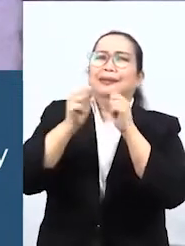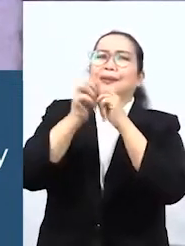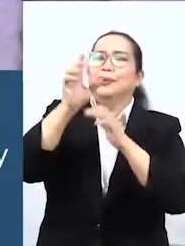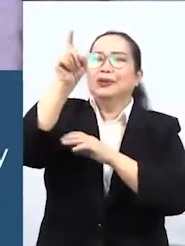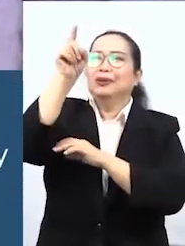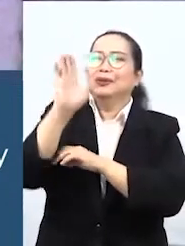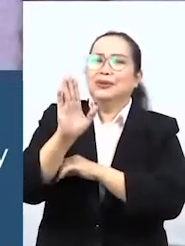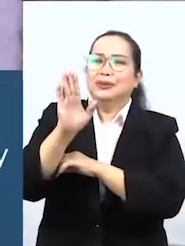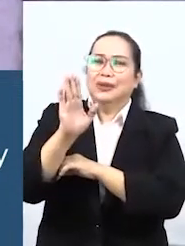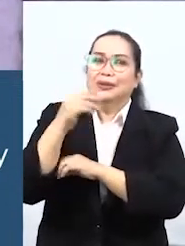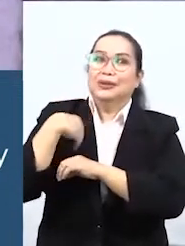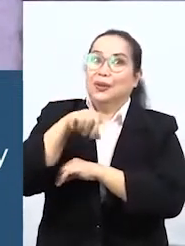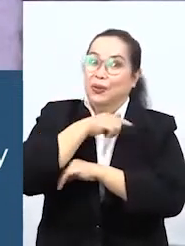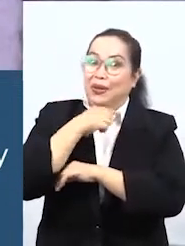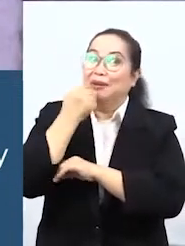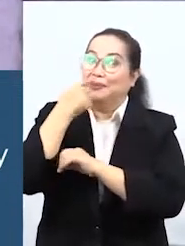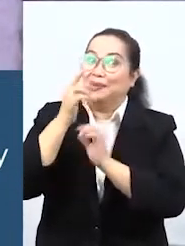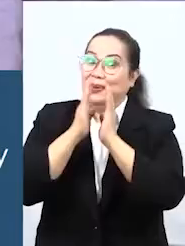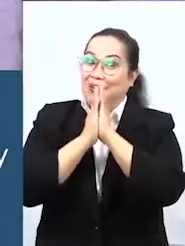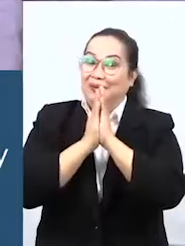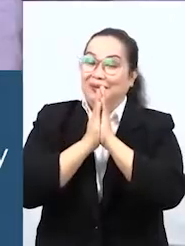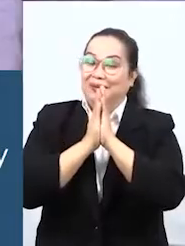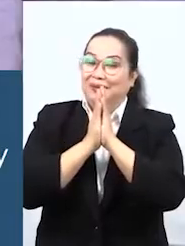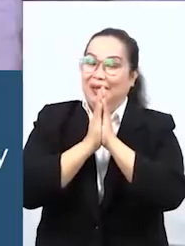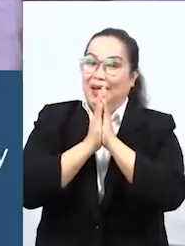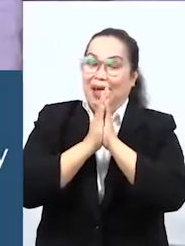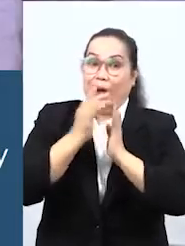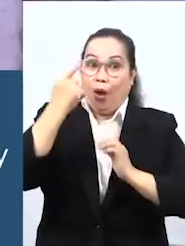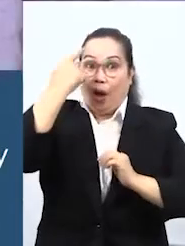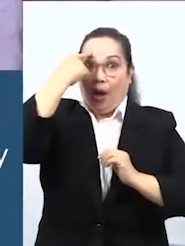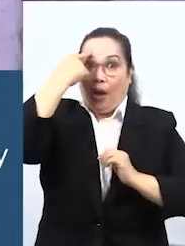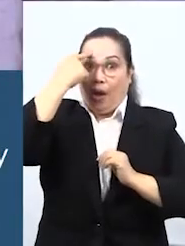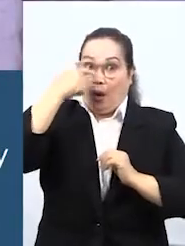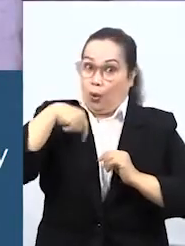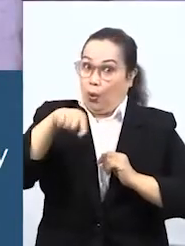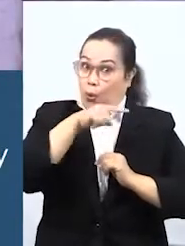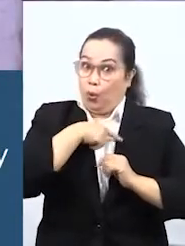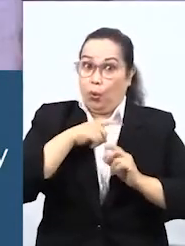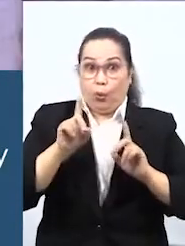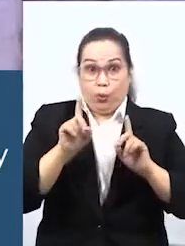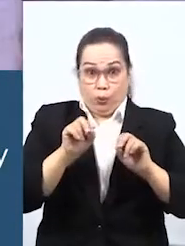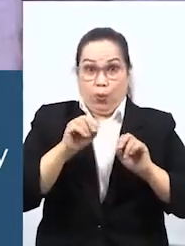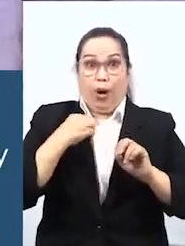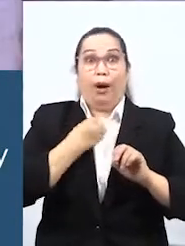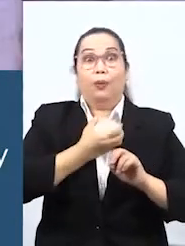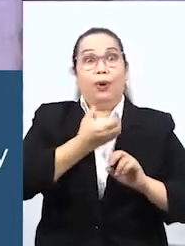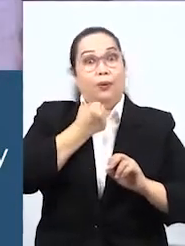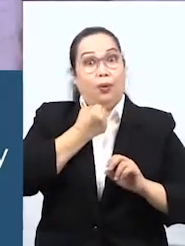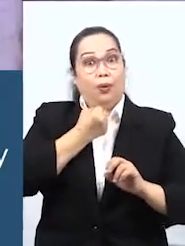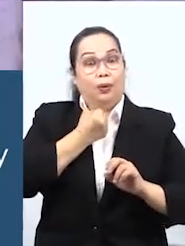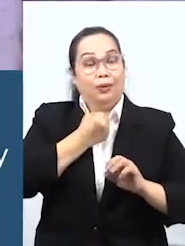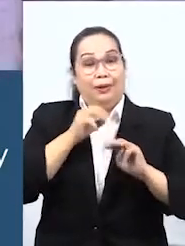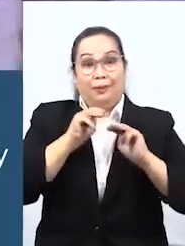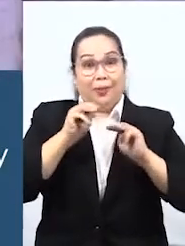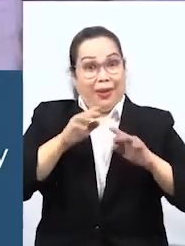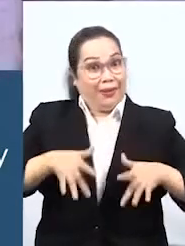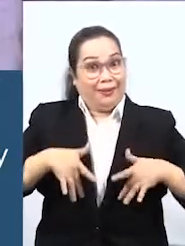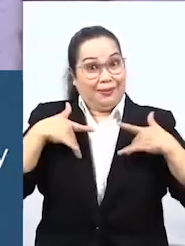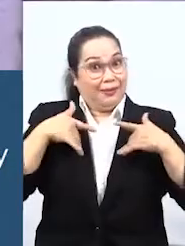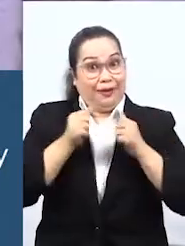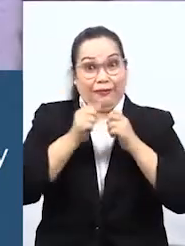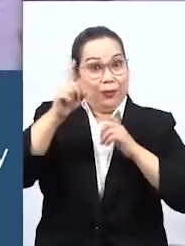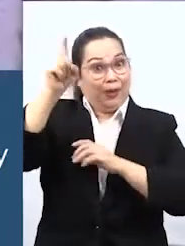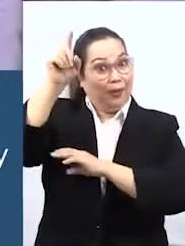we pray and we claim the moment we realize kasi that we can do it on our own and manage life without